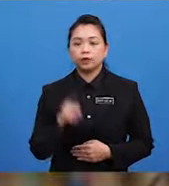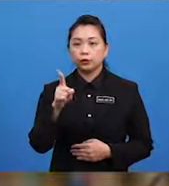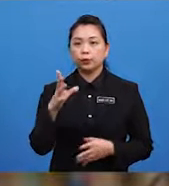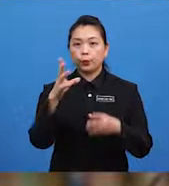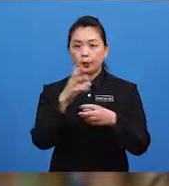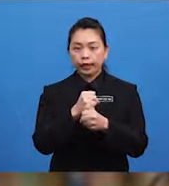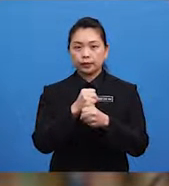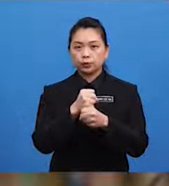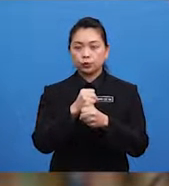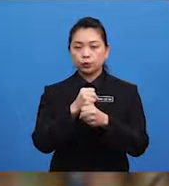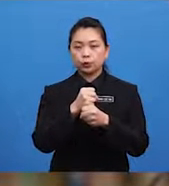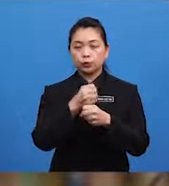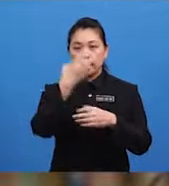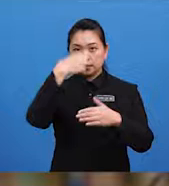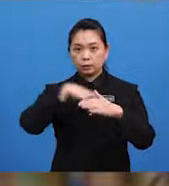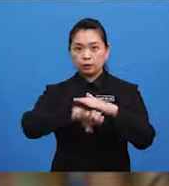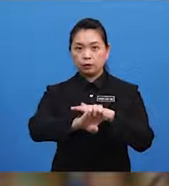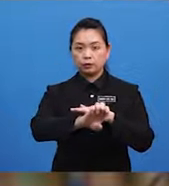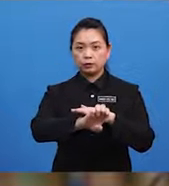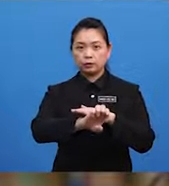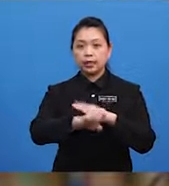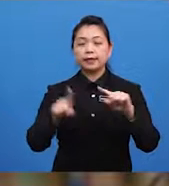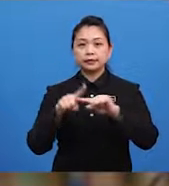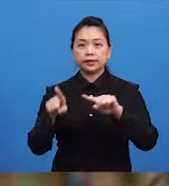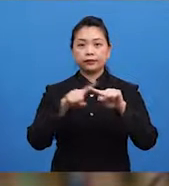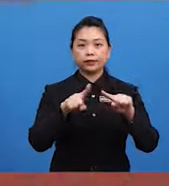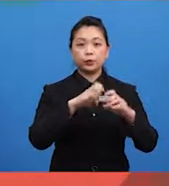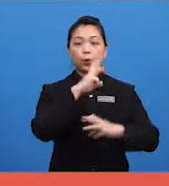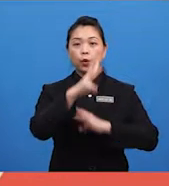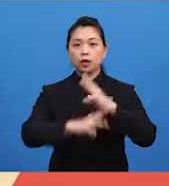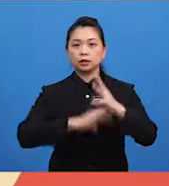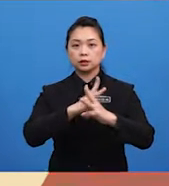to explore and immerse yourself in a different world.